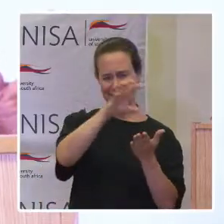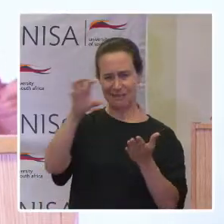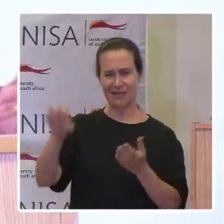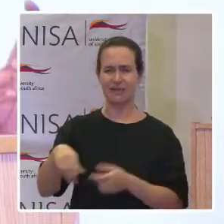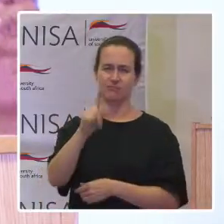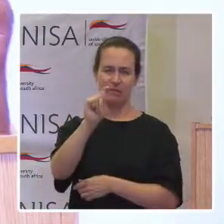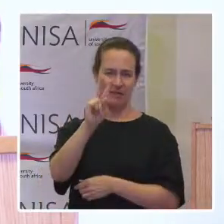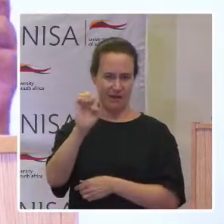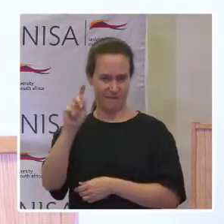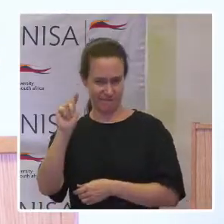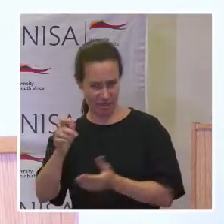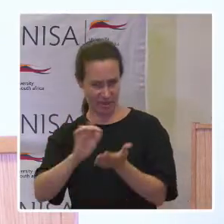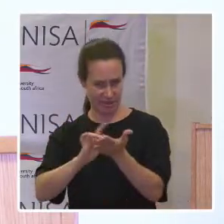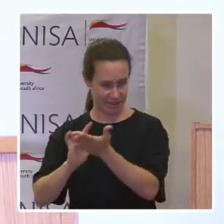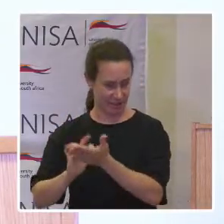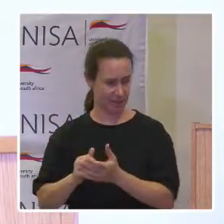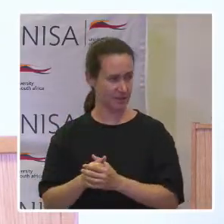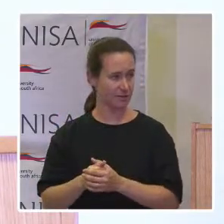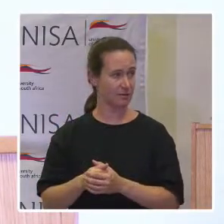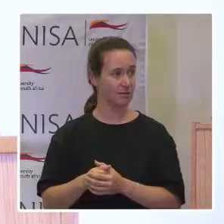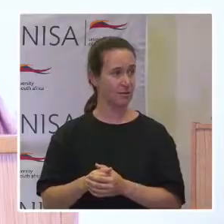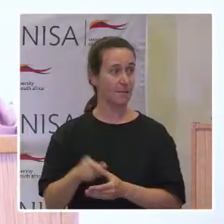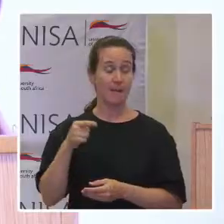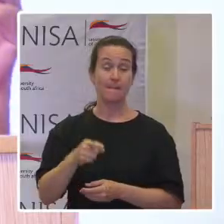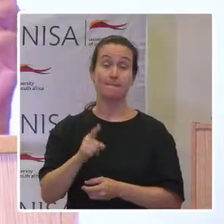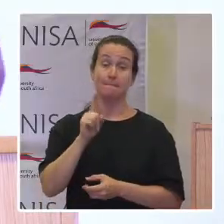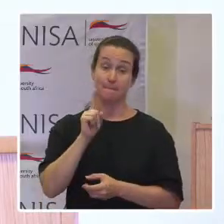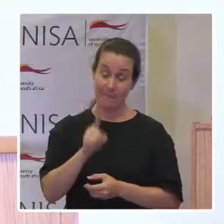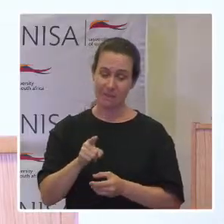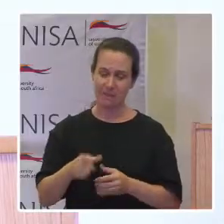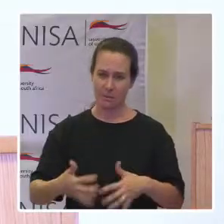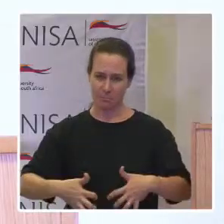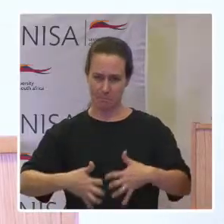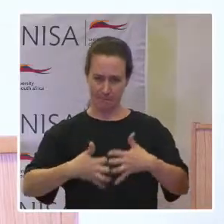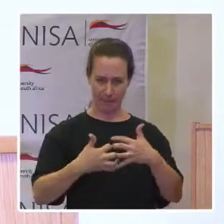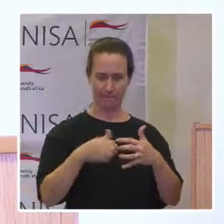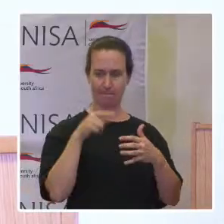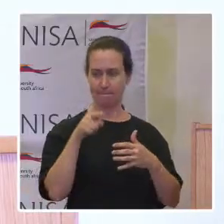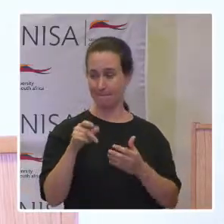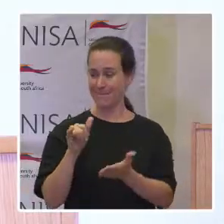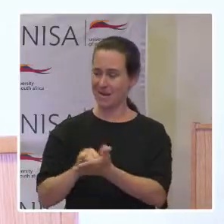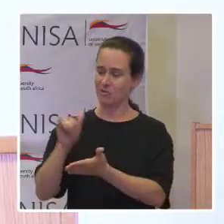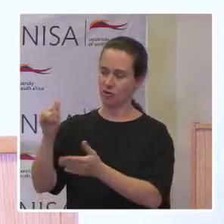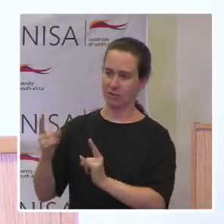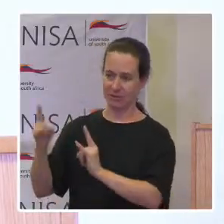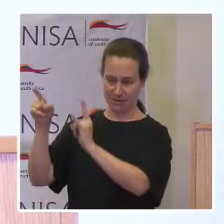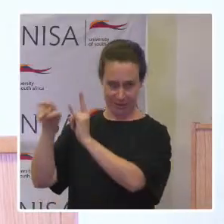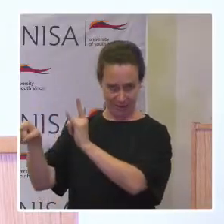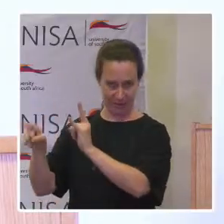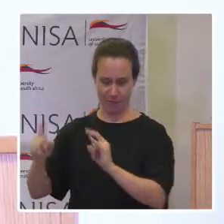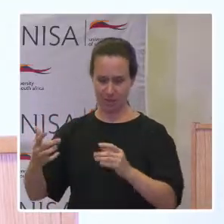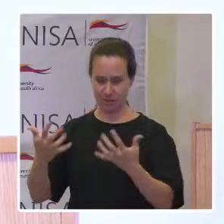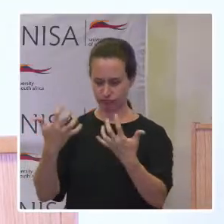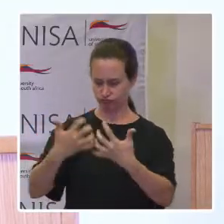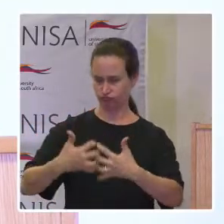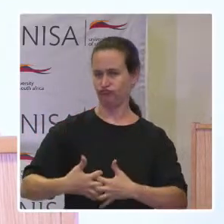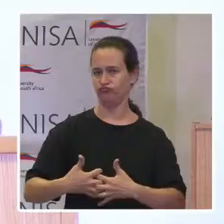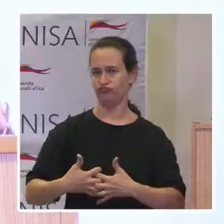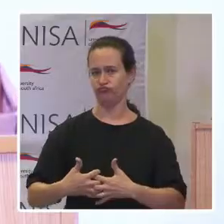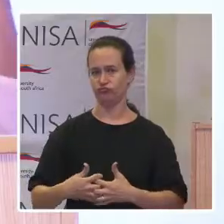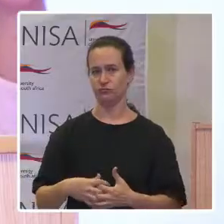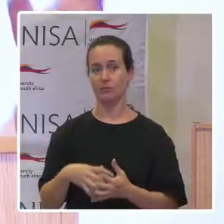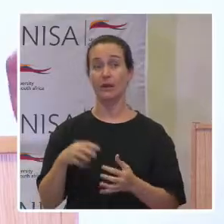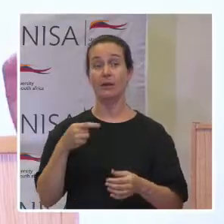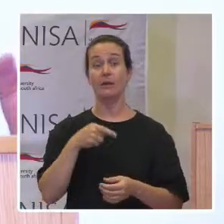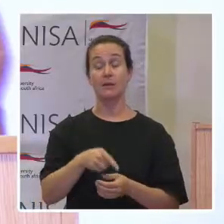centers. But then whatever that they are doing, it should be in line with the Aerotropolis. It shouldn't be something that they believe